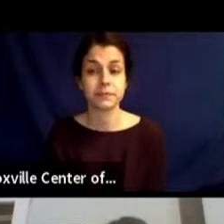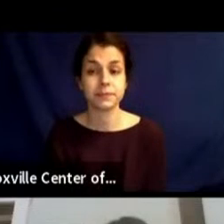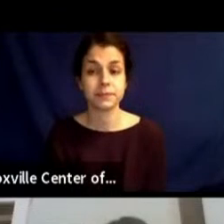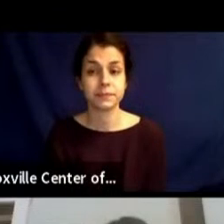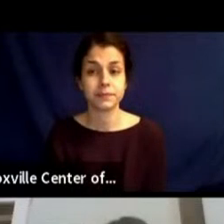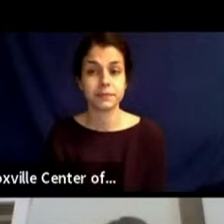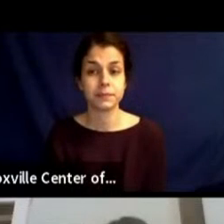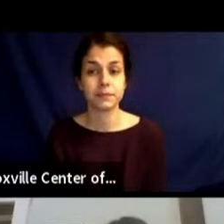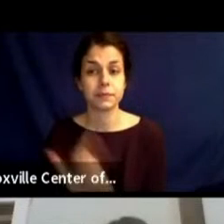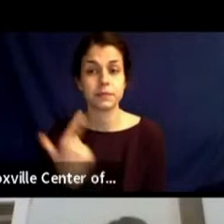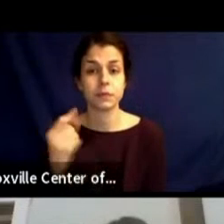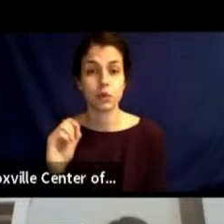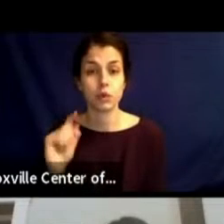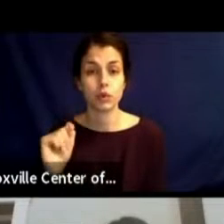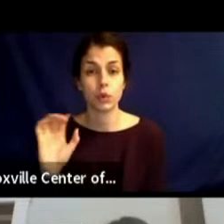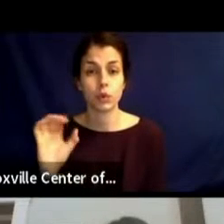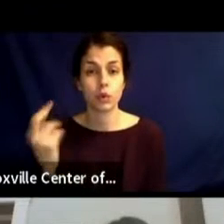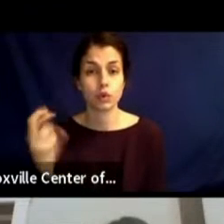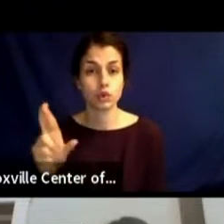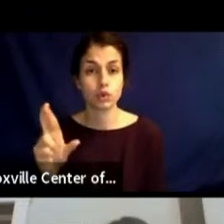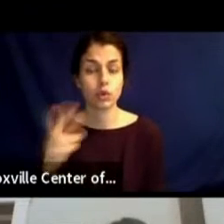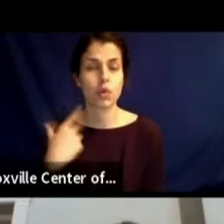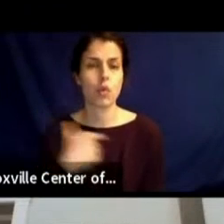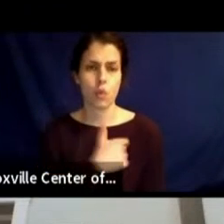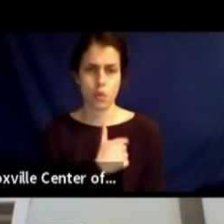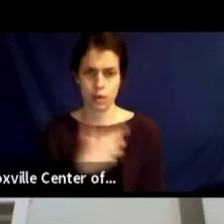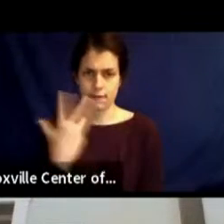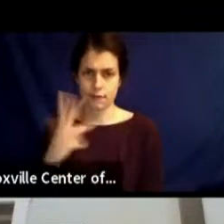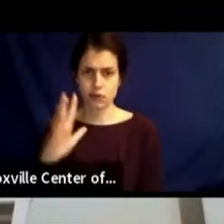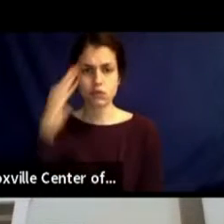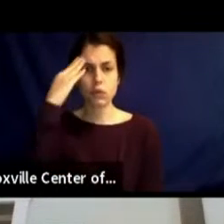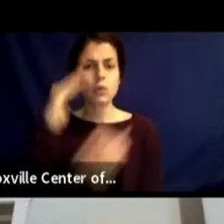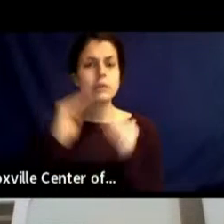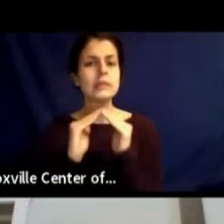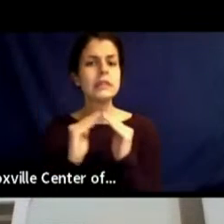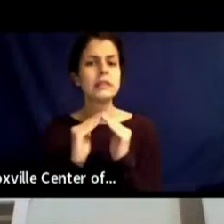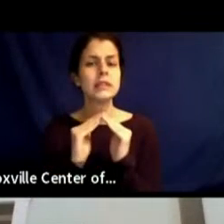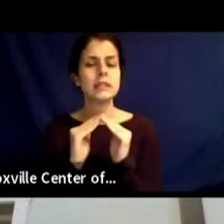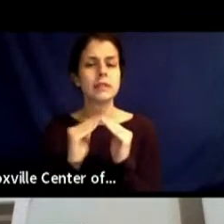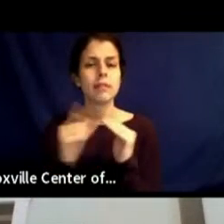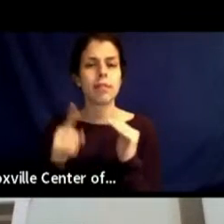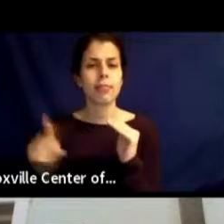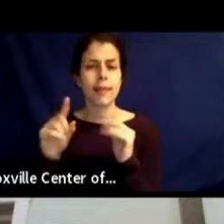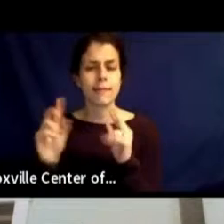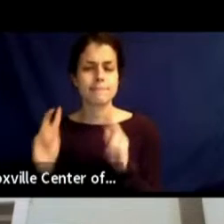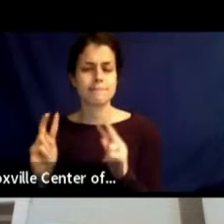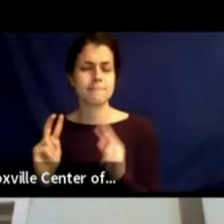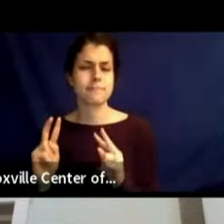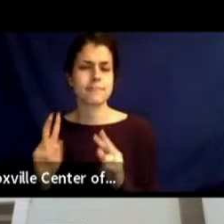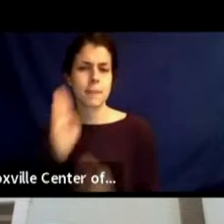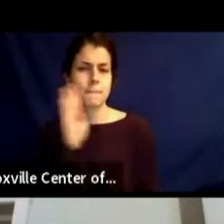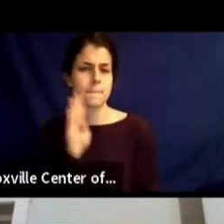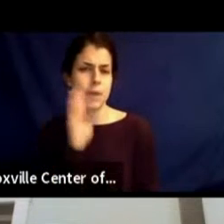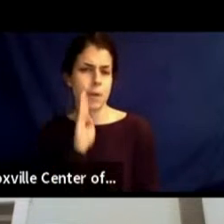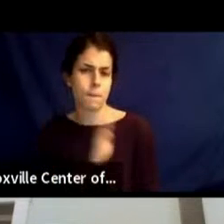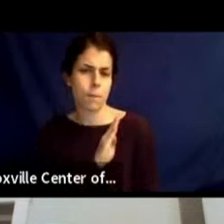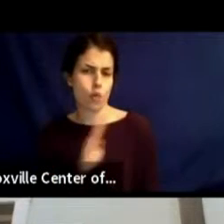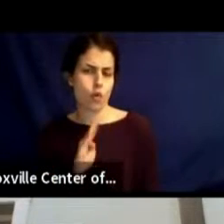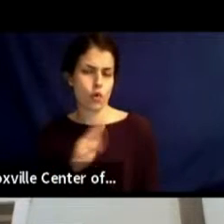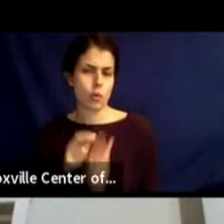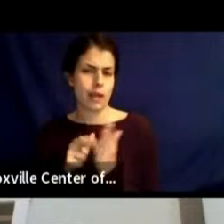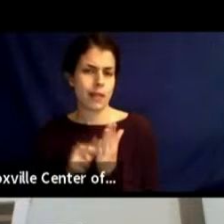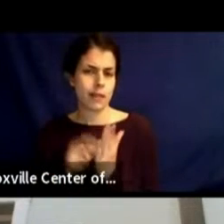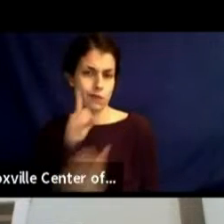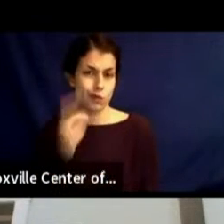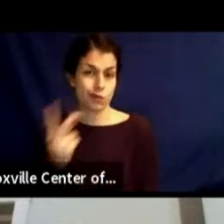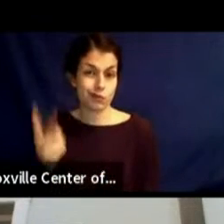We know that the city is looking at beer board regulations on two establishments.